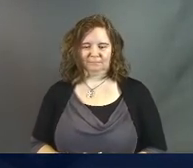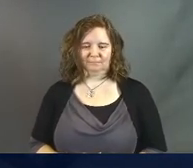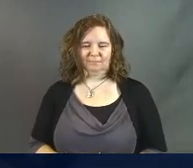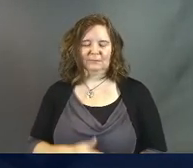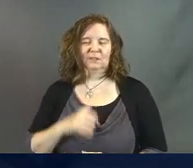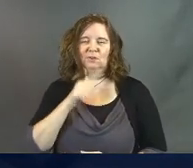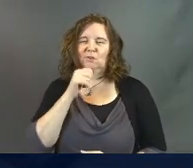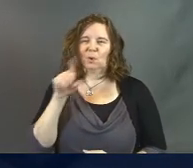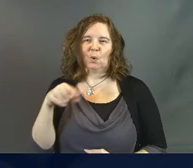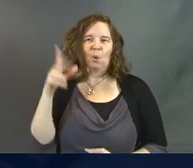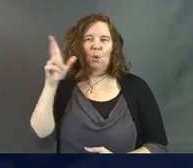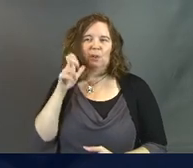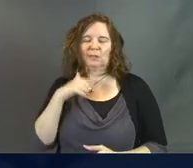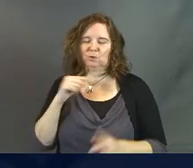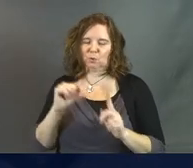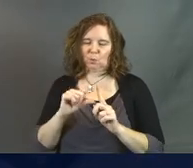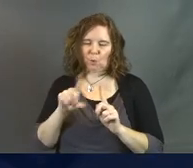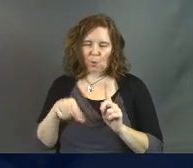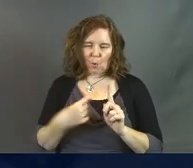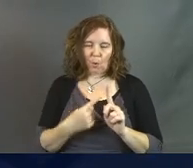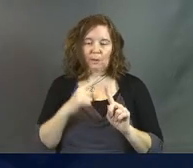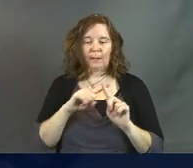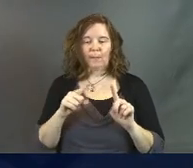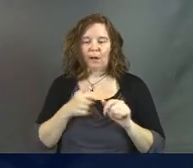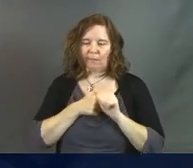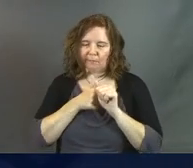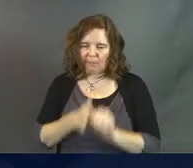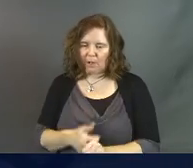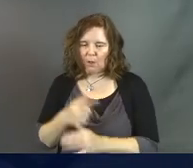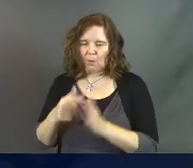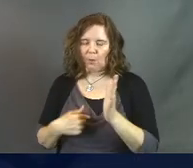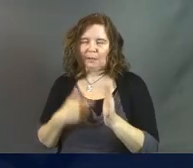Do not merely listen to the word, but do what it says.